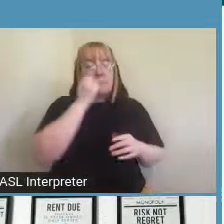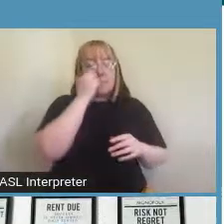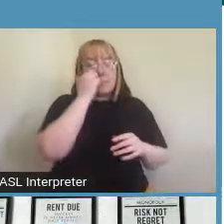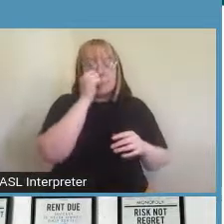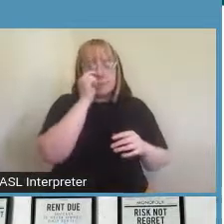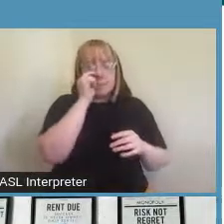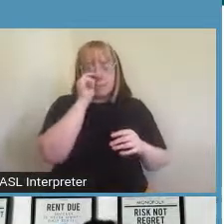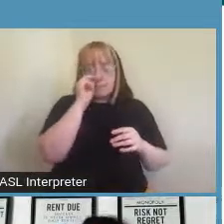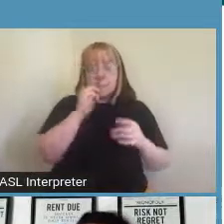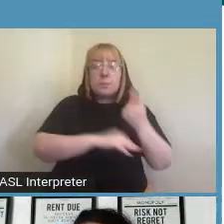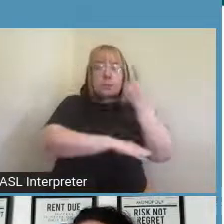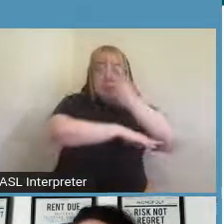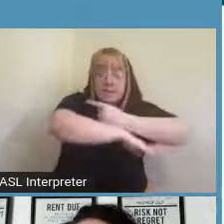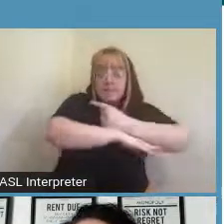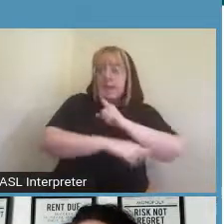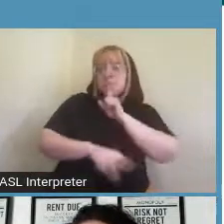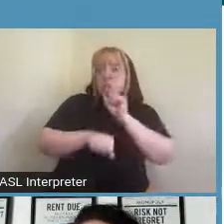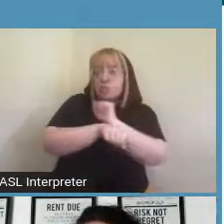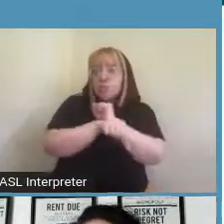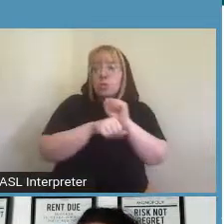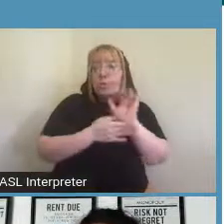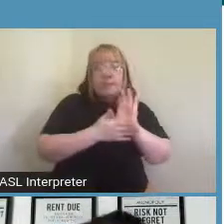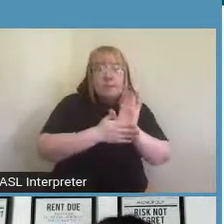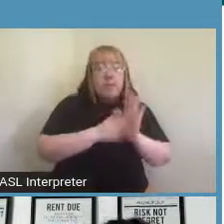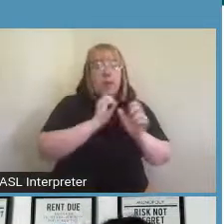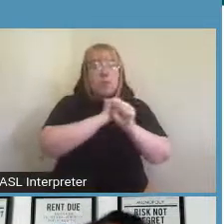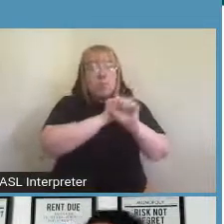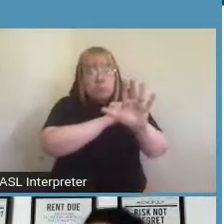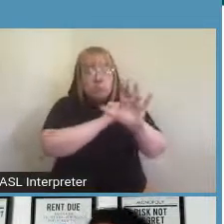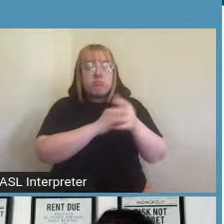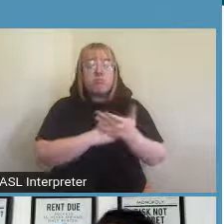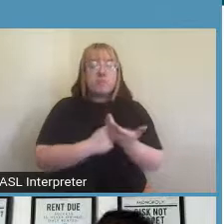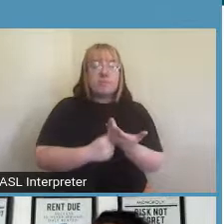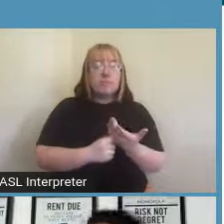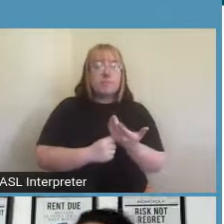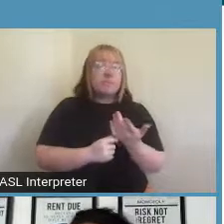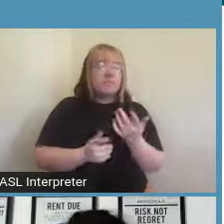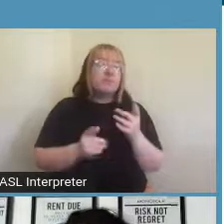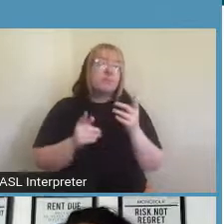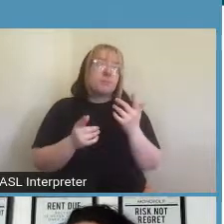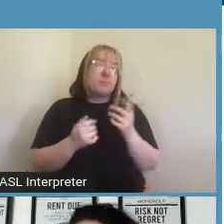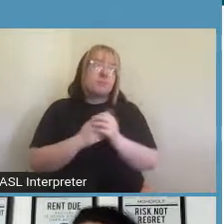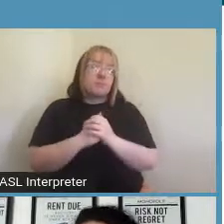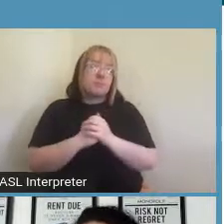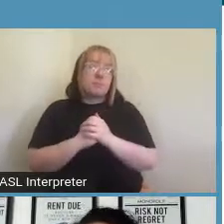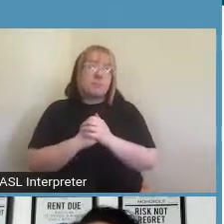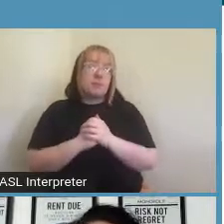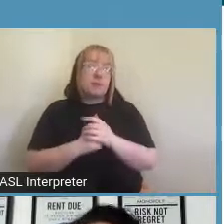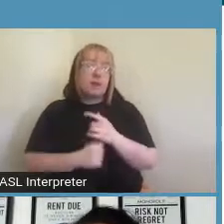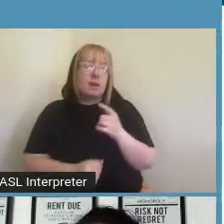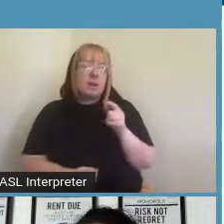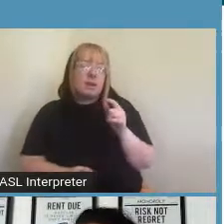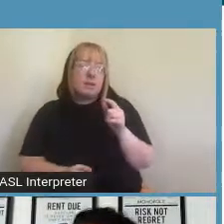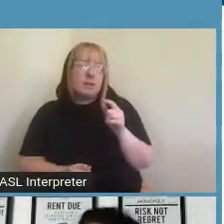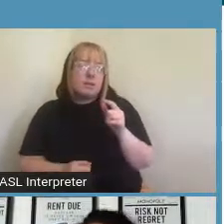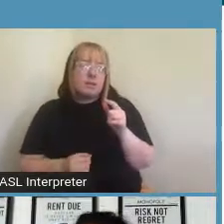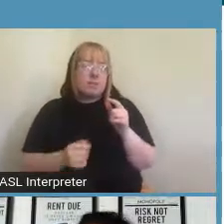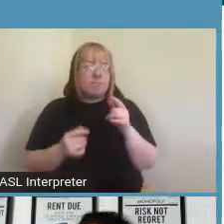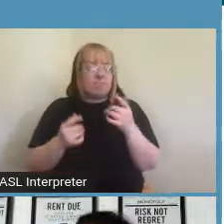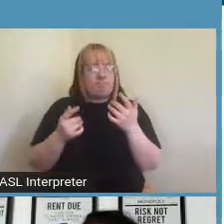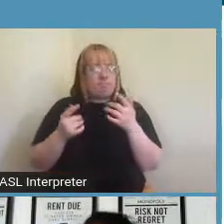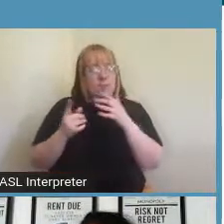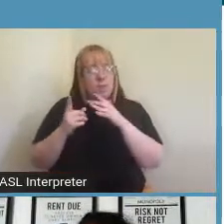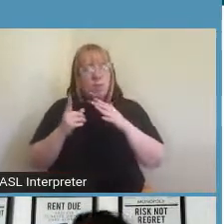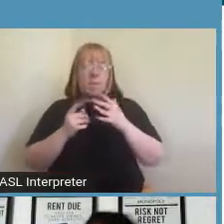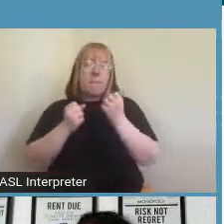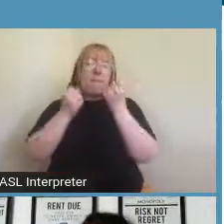production day of filming, which I know my colleague Luke in the previous series had gone through, was around production day. And she always loved to